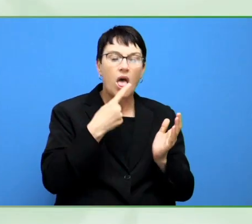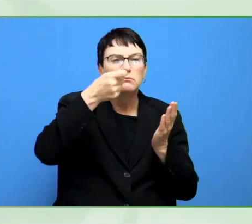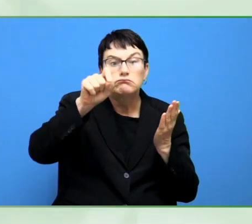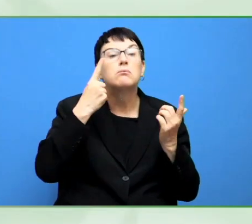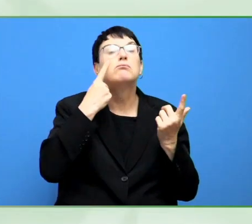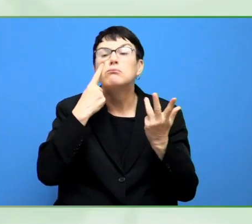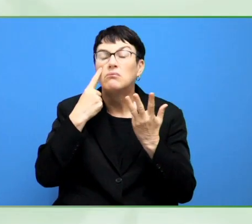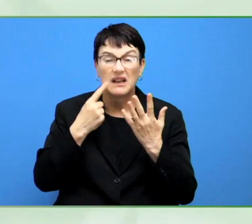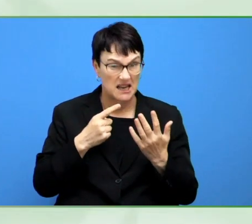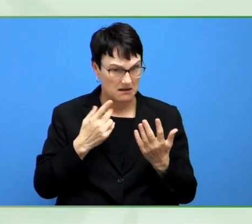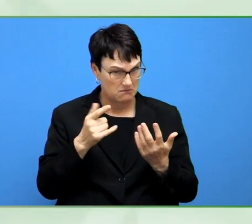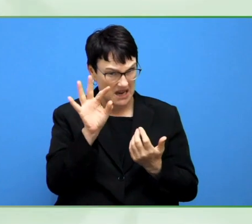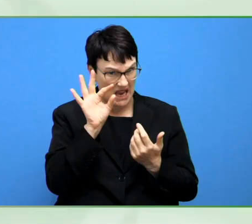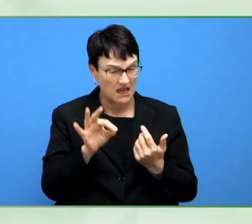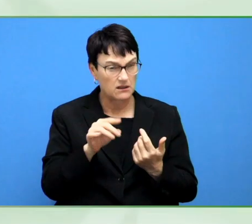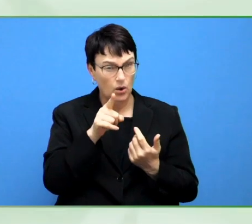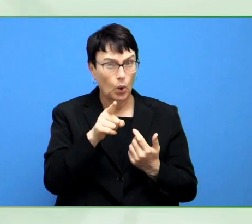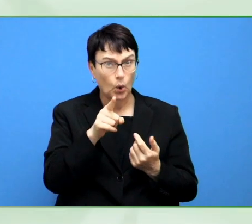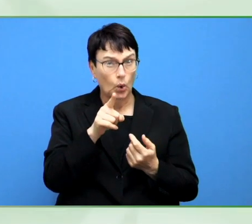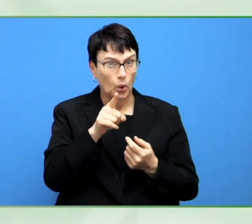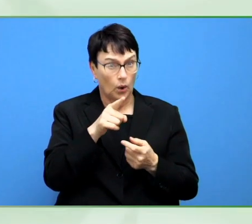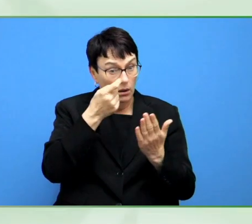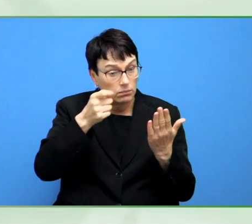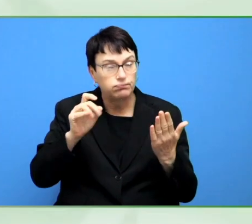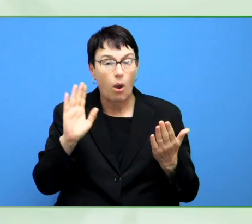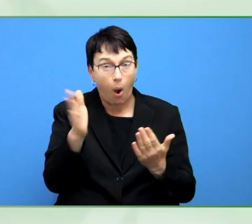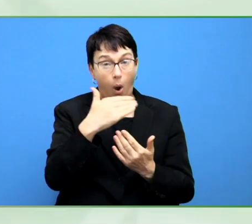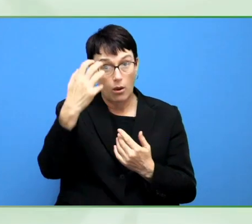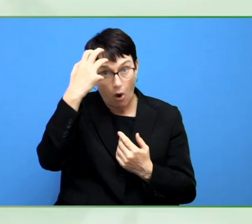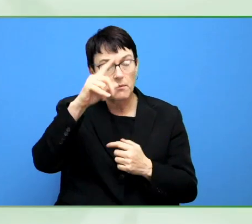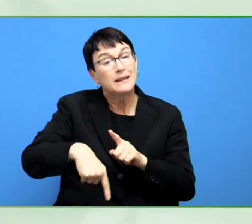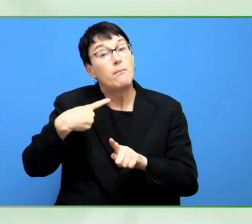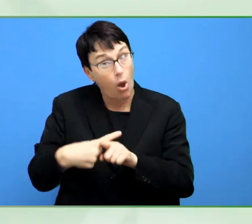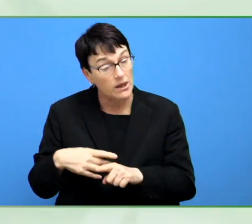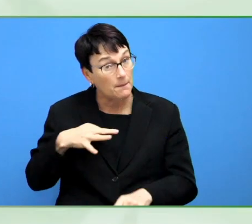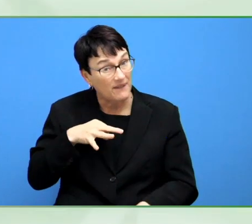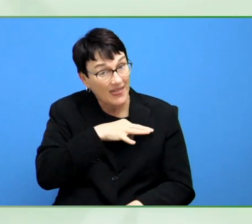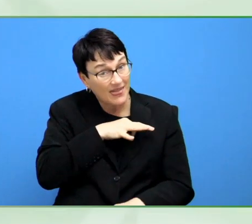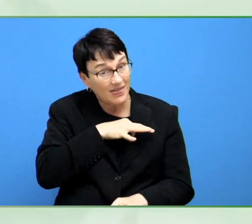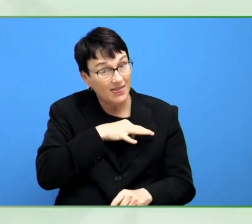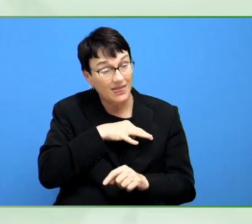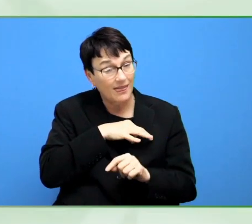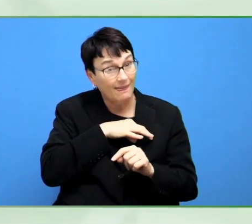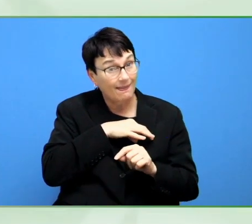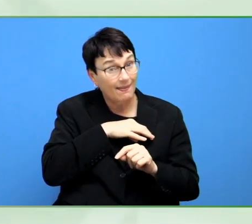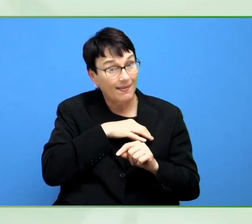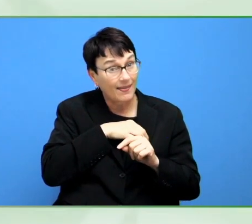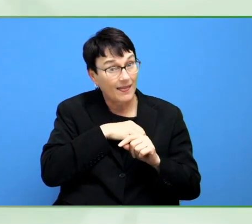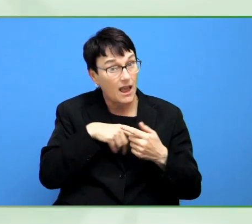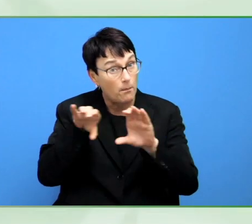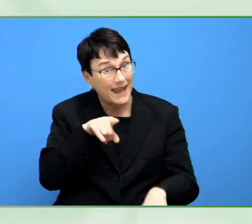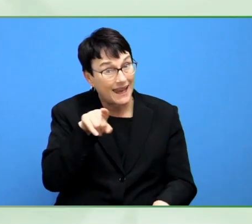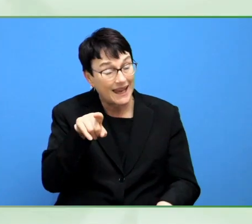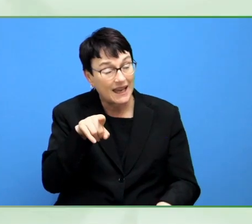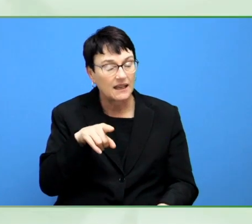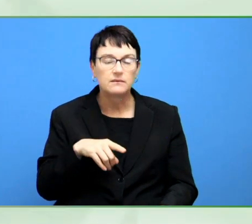to become accessible? Well, no, not really. It's they they tend to meet